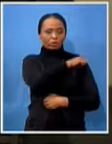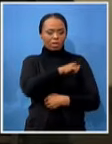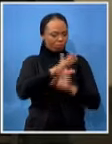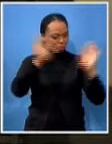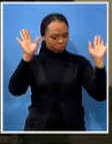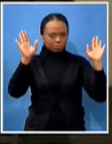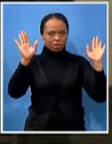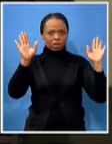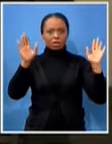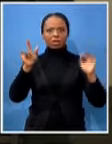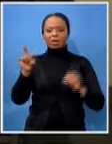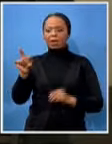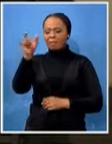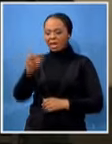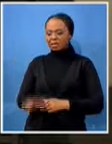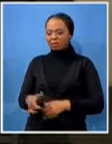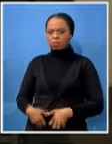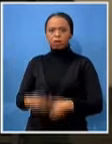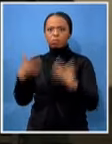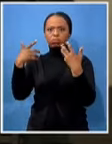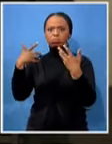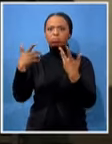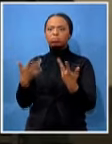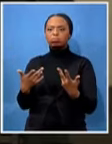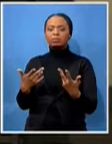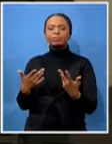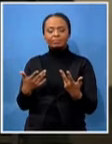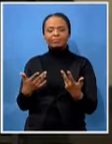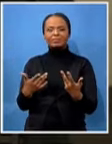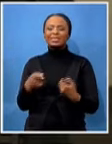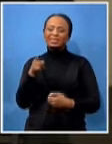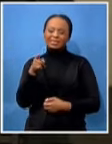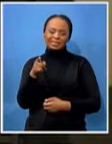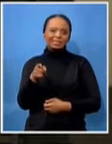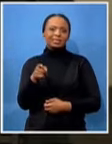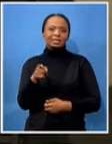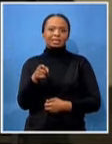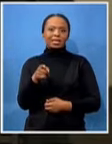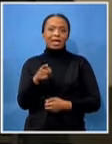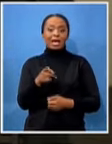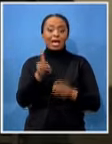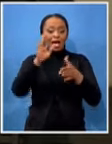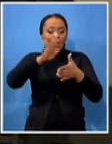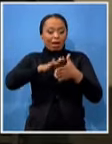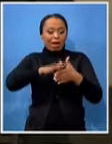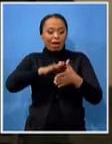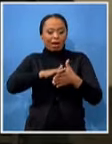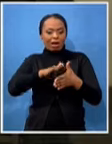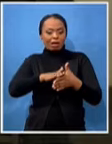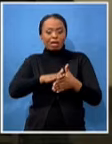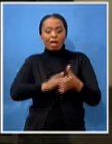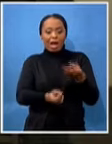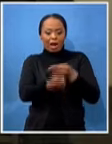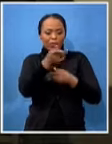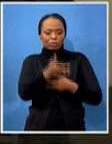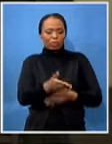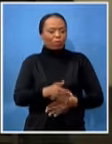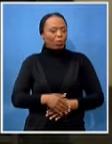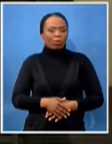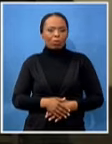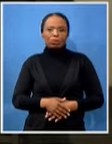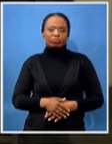And so it is not necessarily should not be because there's no space. It will be because the judgment, the clinical judgment is that you're going to